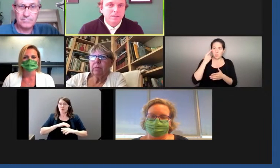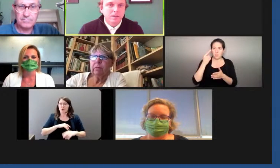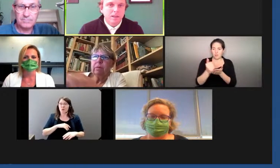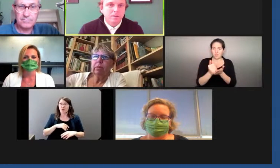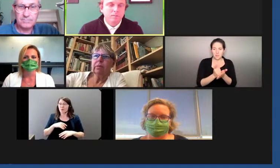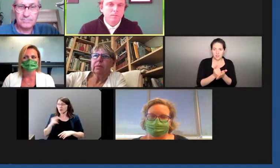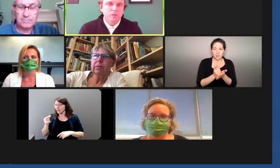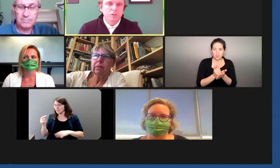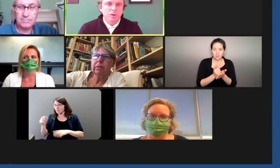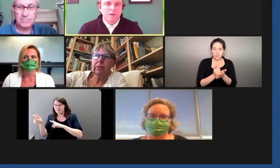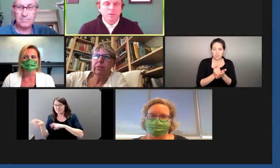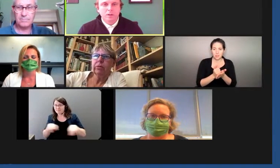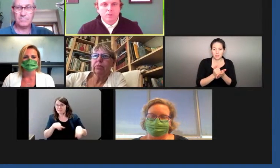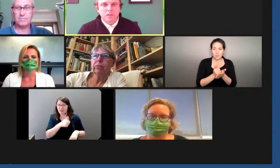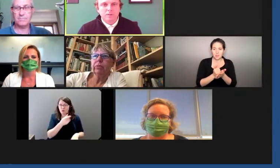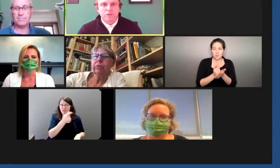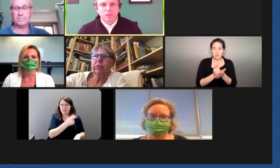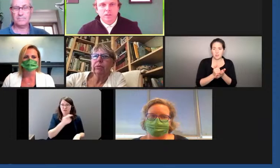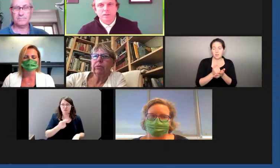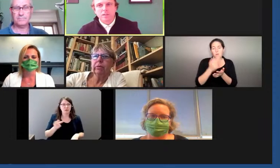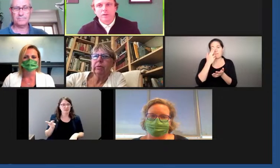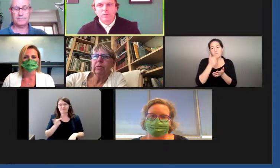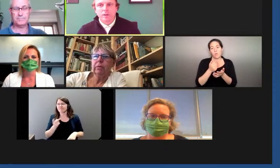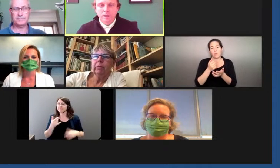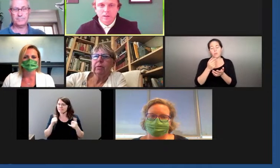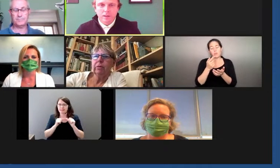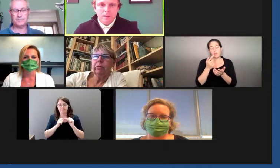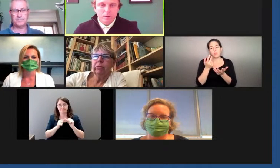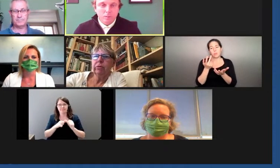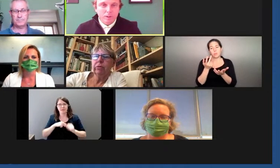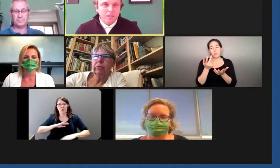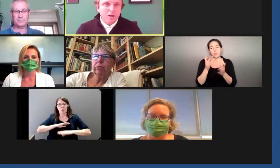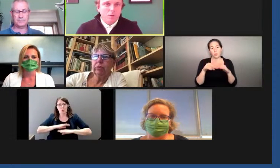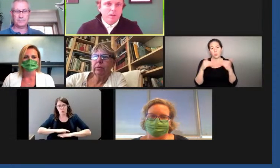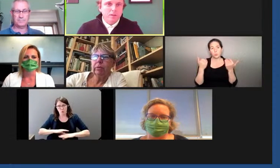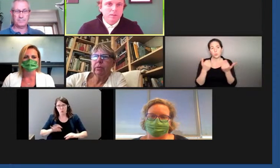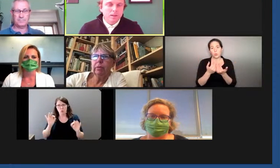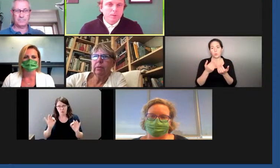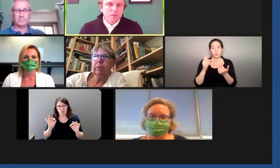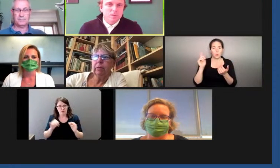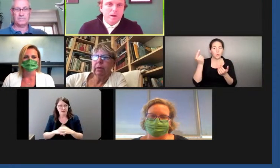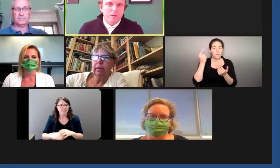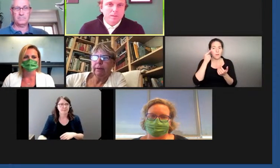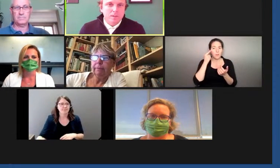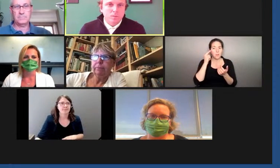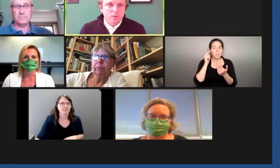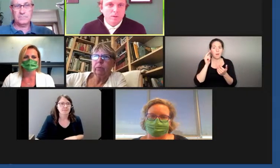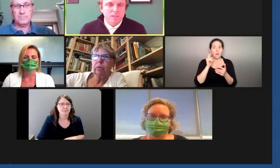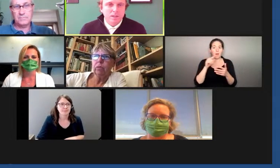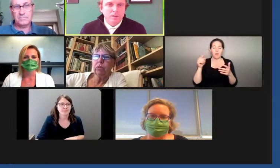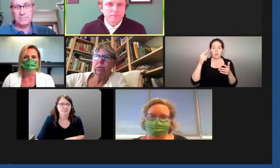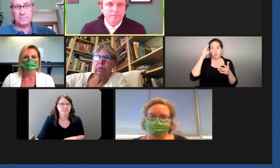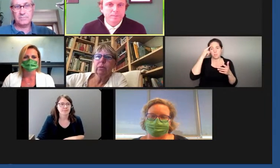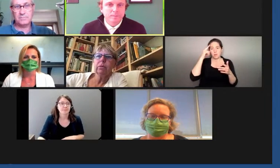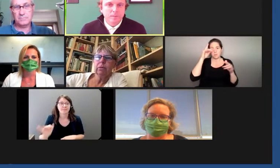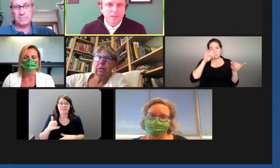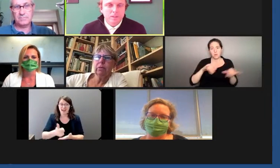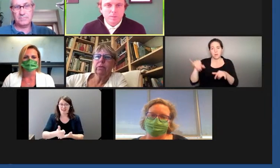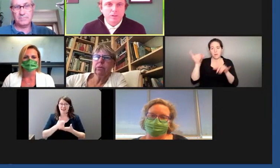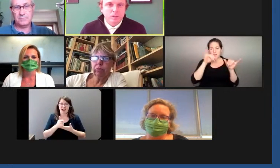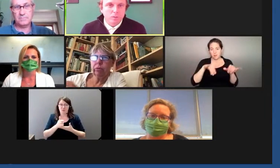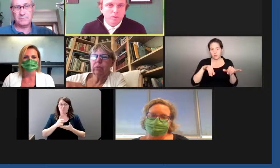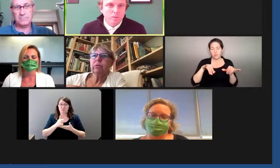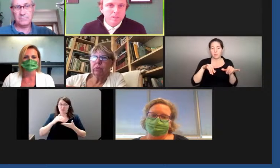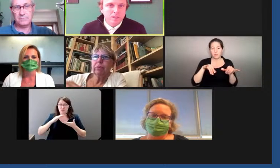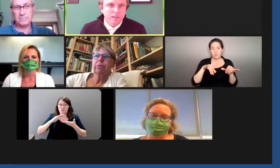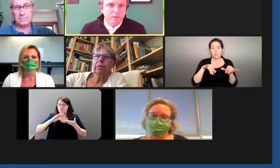act and ensuring that we increase diversion in Ontario, and really helping the municipalities, because we're the ones that are, as you